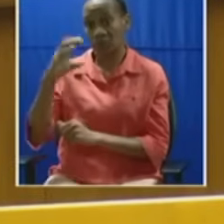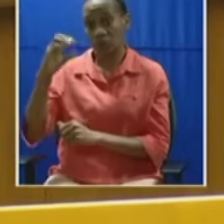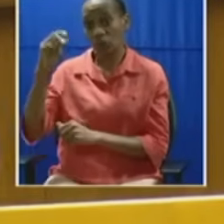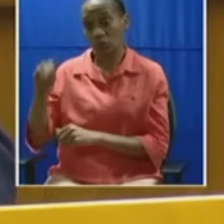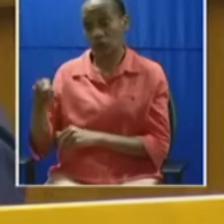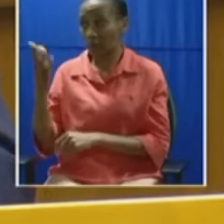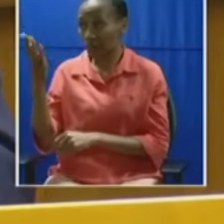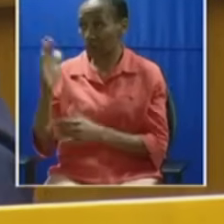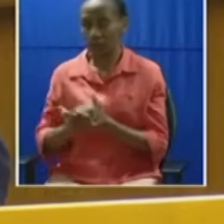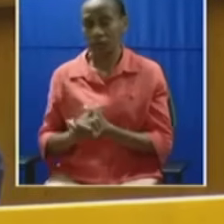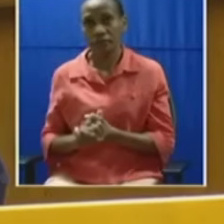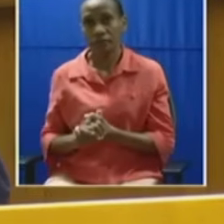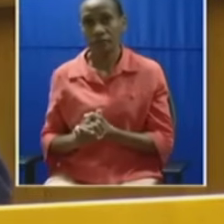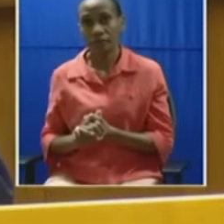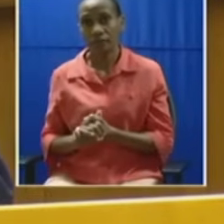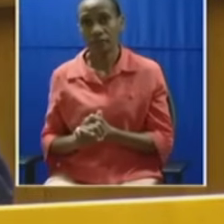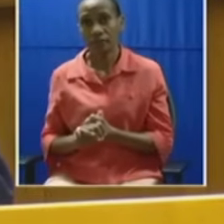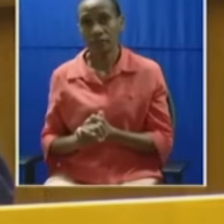Provinces,